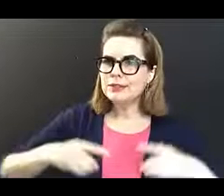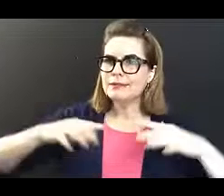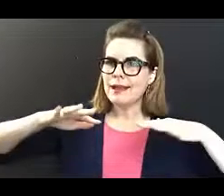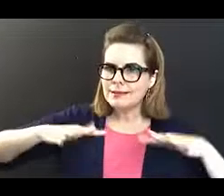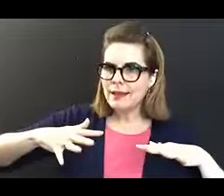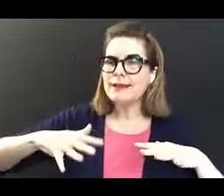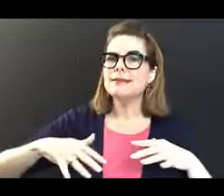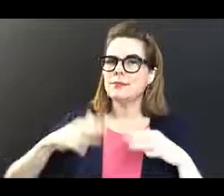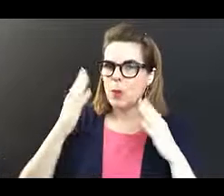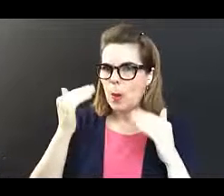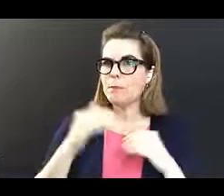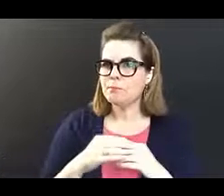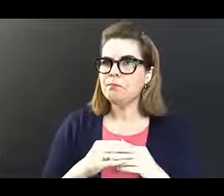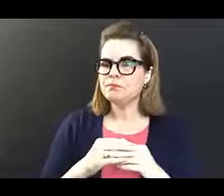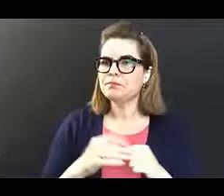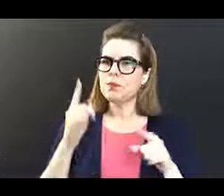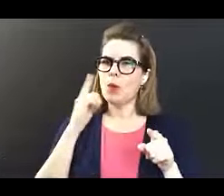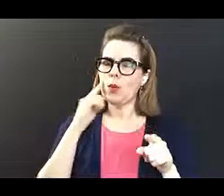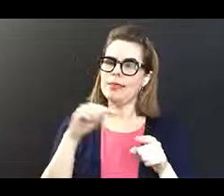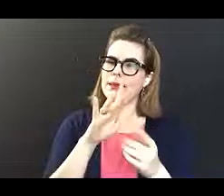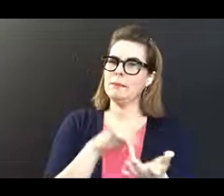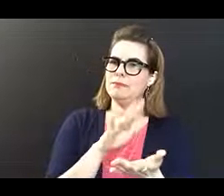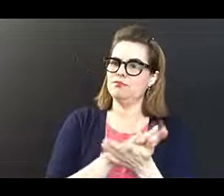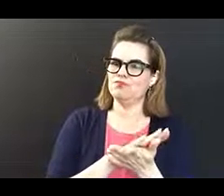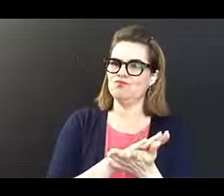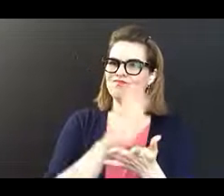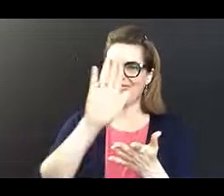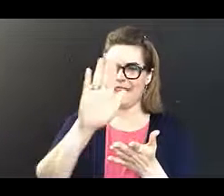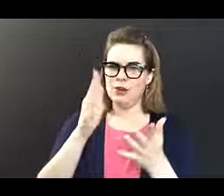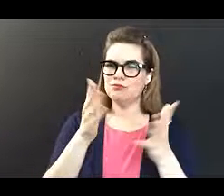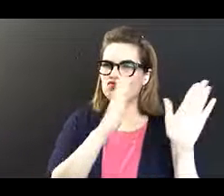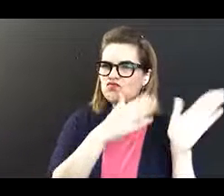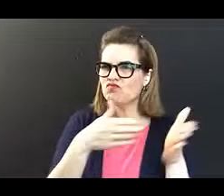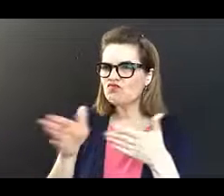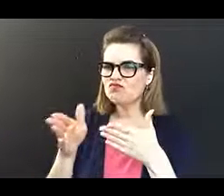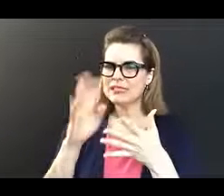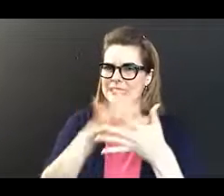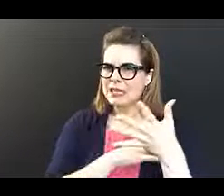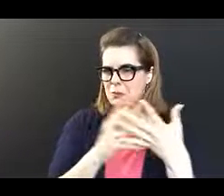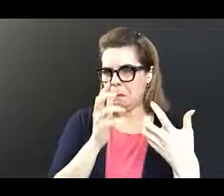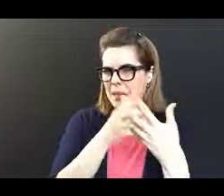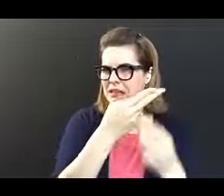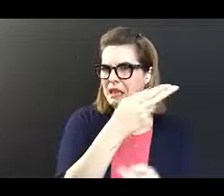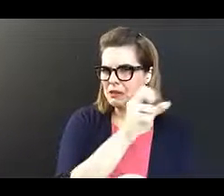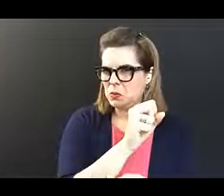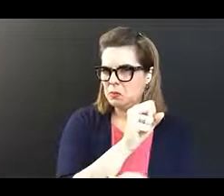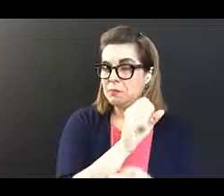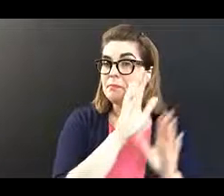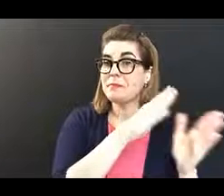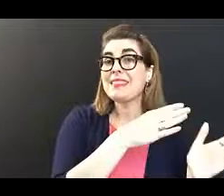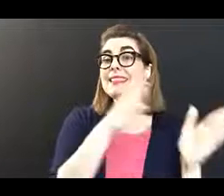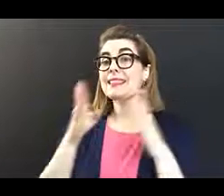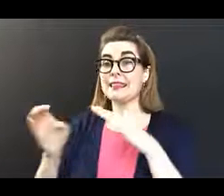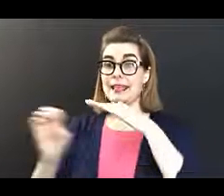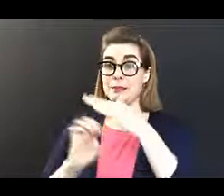that our plan in middle schools is going to be pretty similar to our plan in high schools. However, of course, elementary school students are very